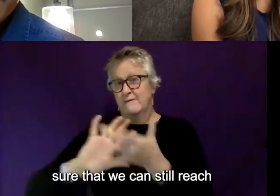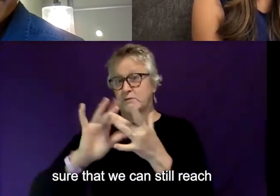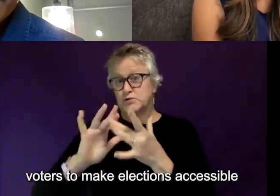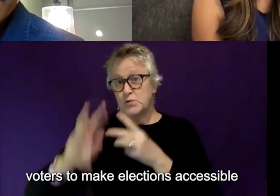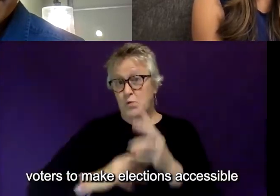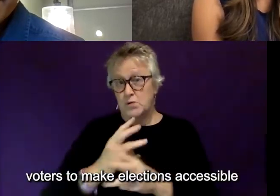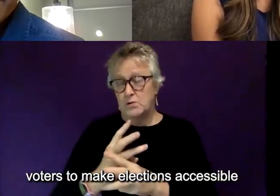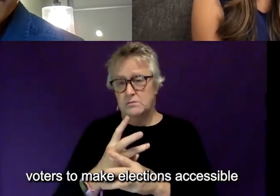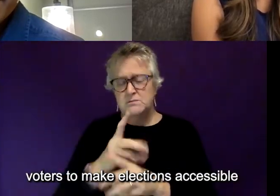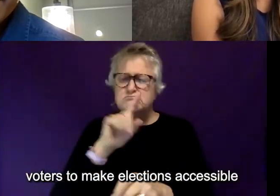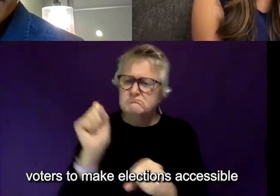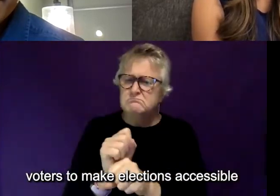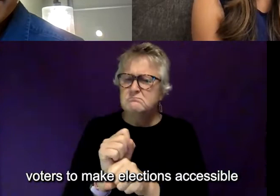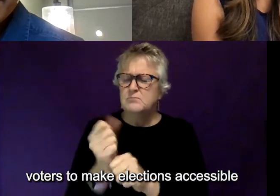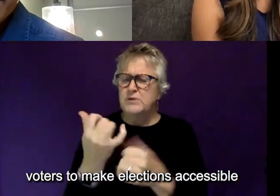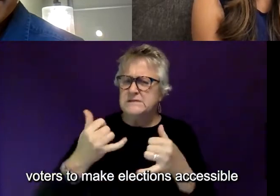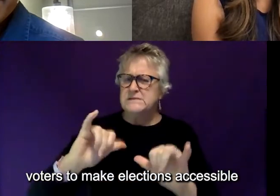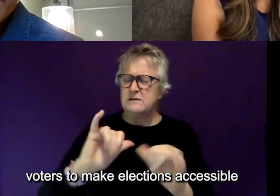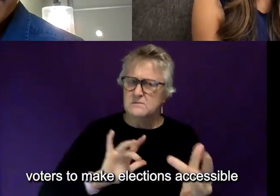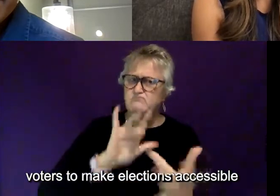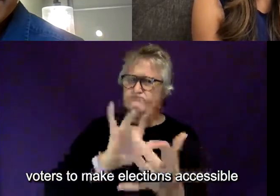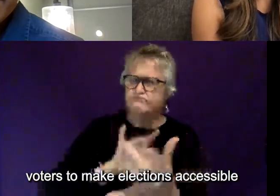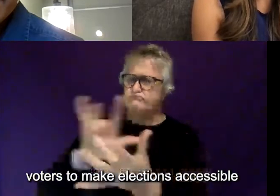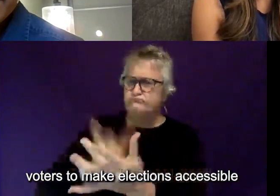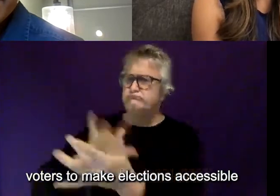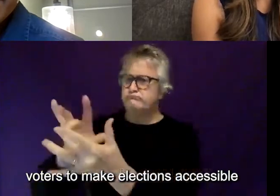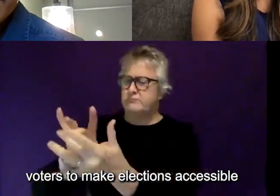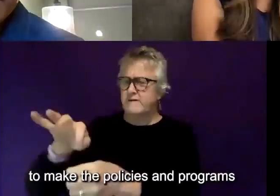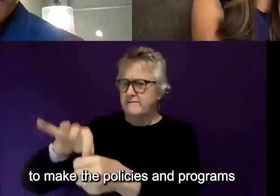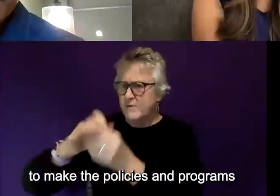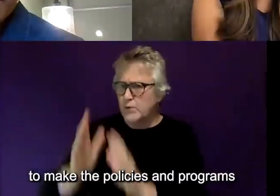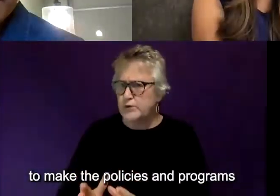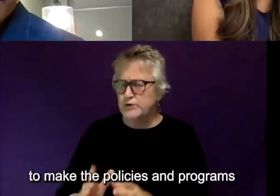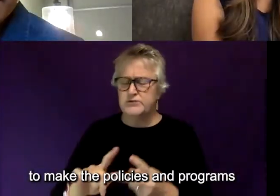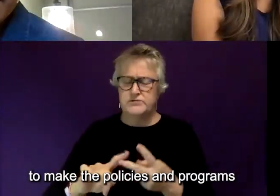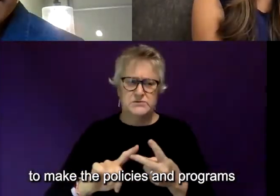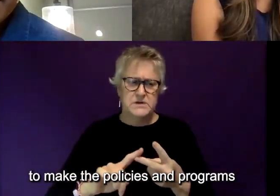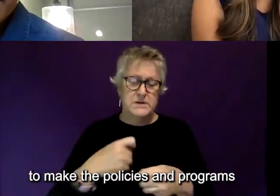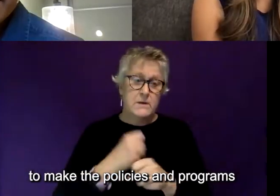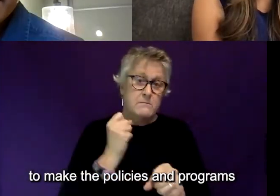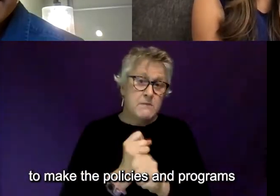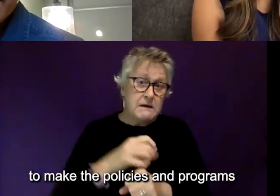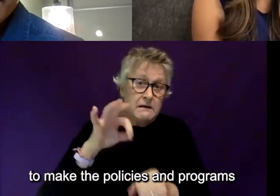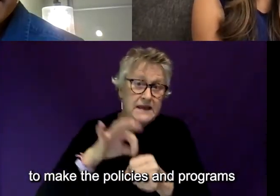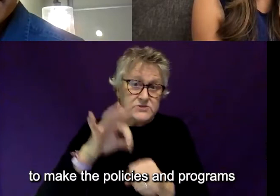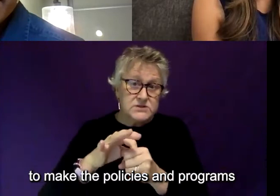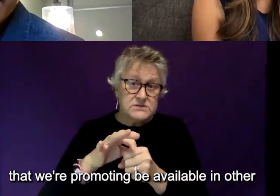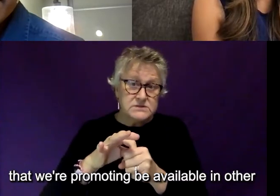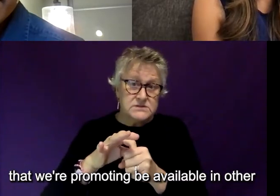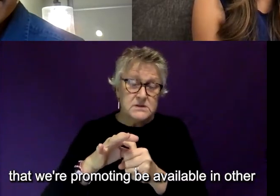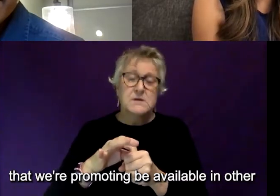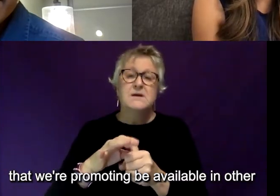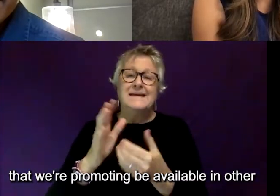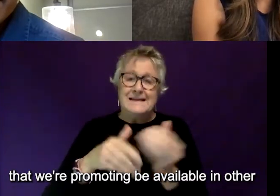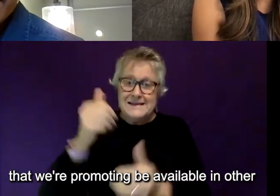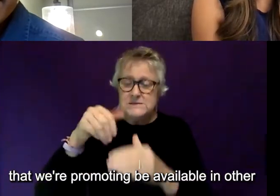reach voters, to make elections accessible, to make the policies and programs